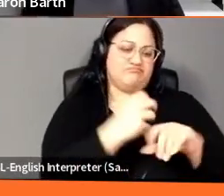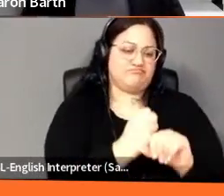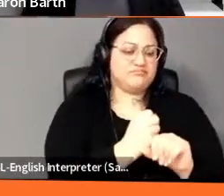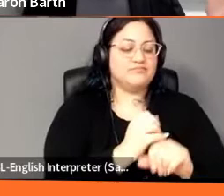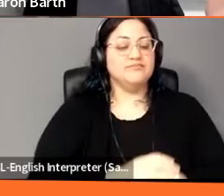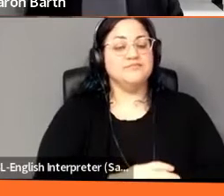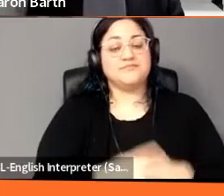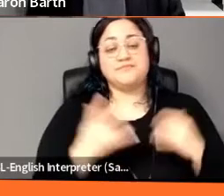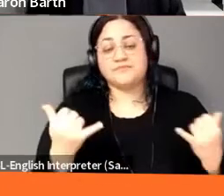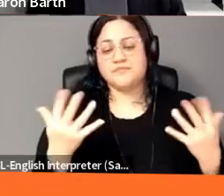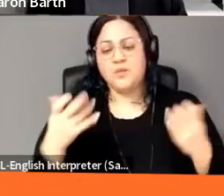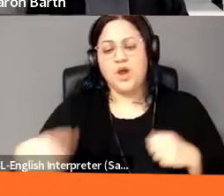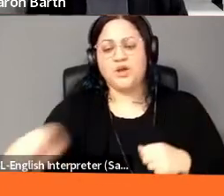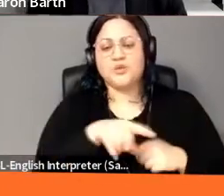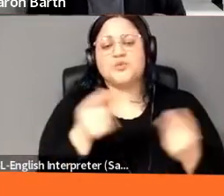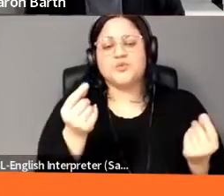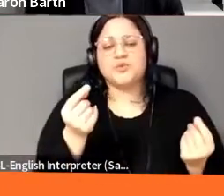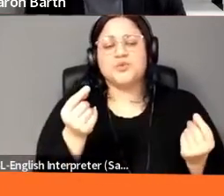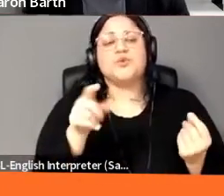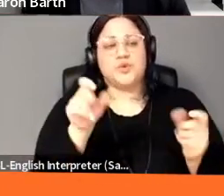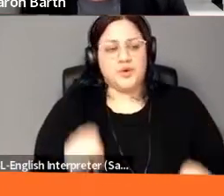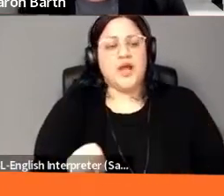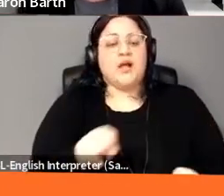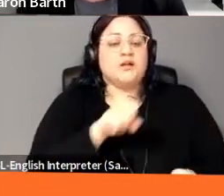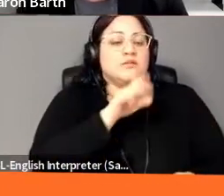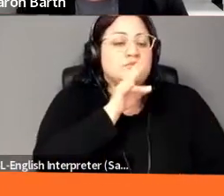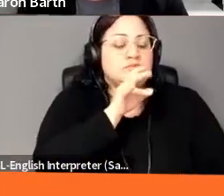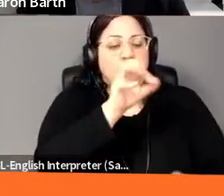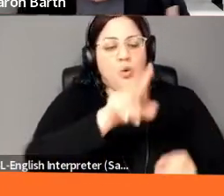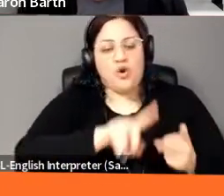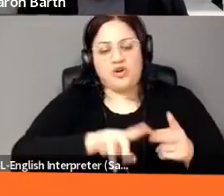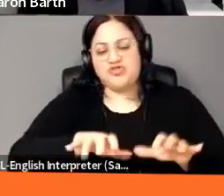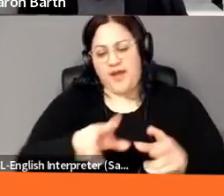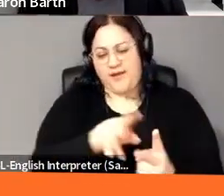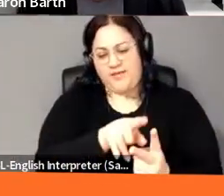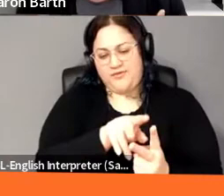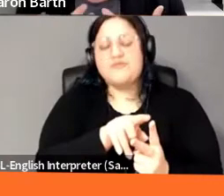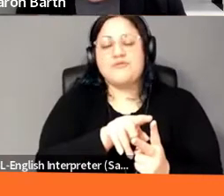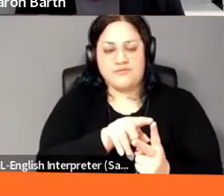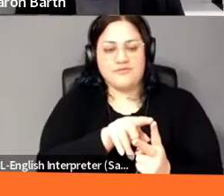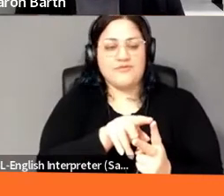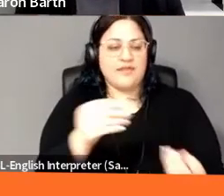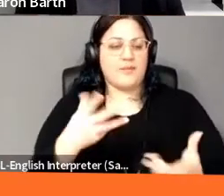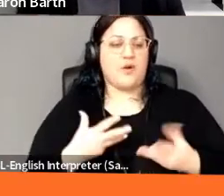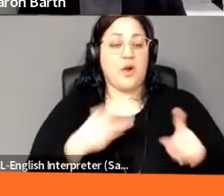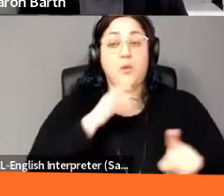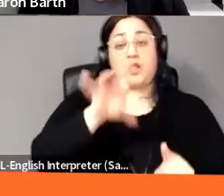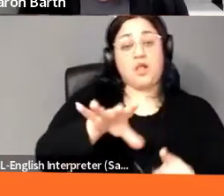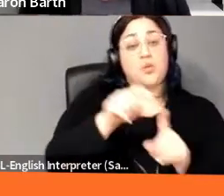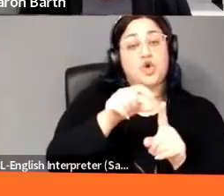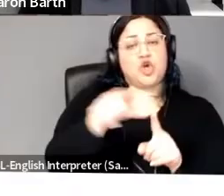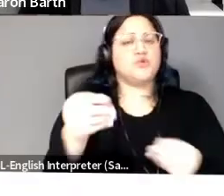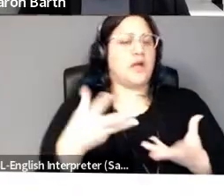me what you think this word means, or write in the chat what it means. Okay, what comes to mind? How would you define this?